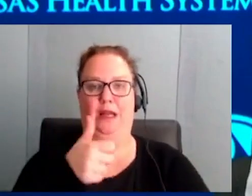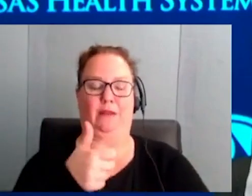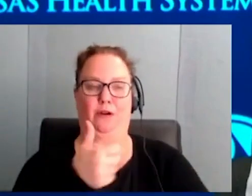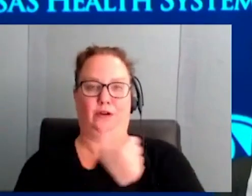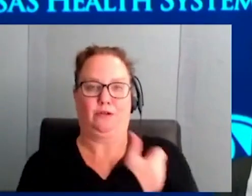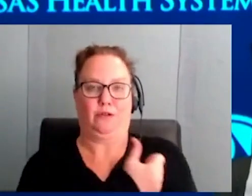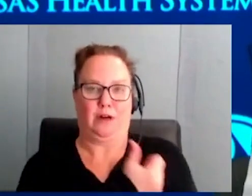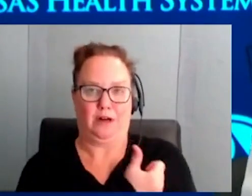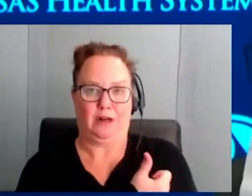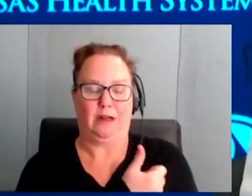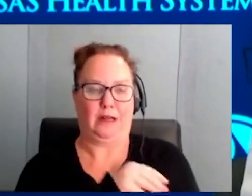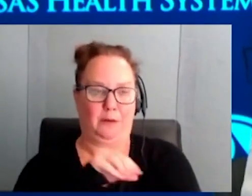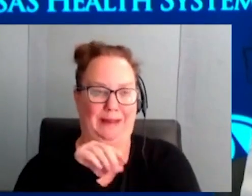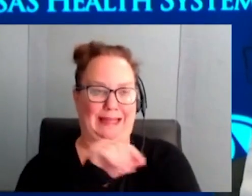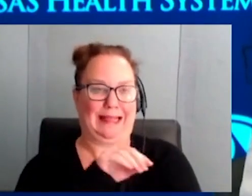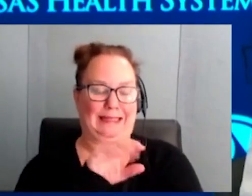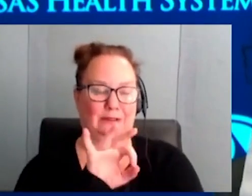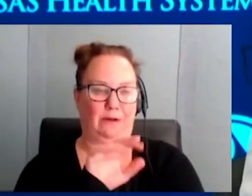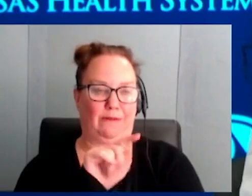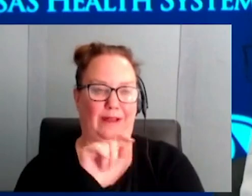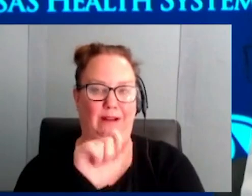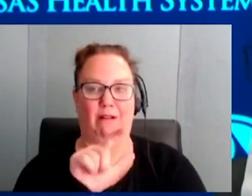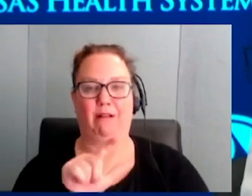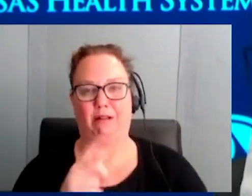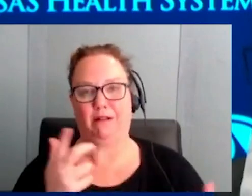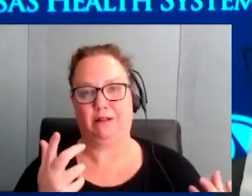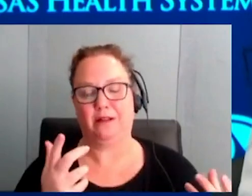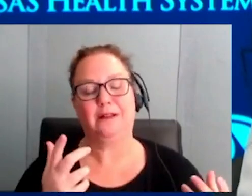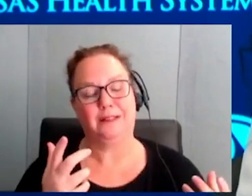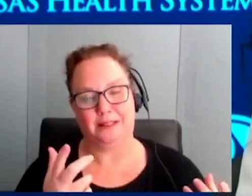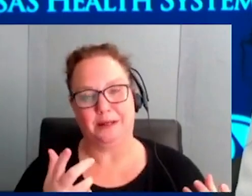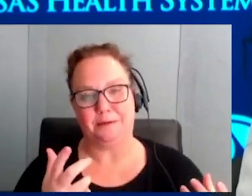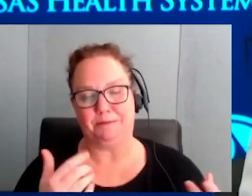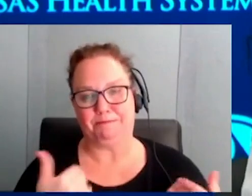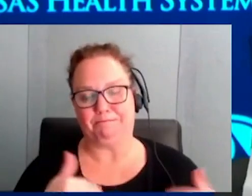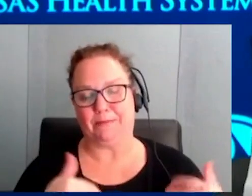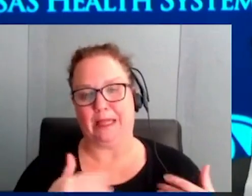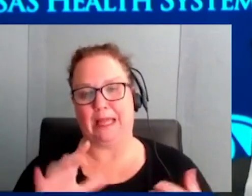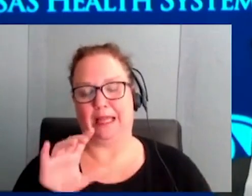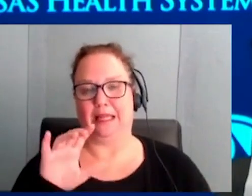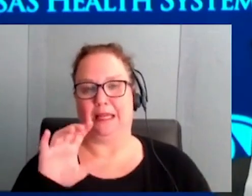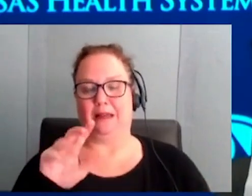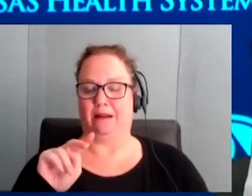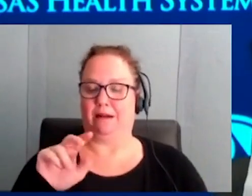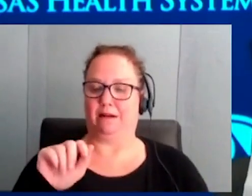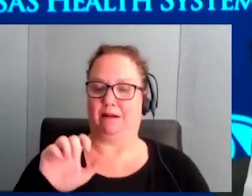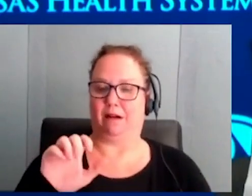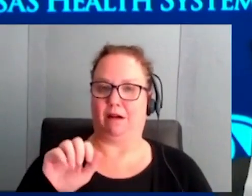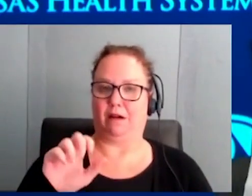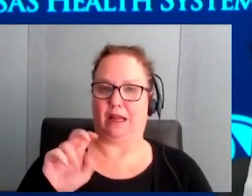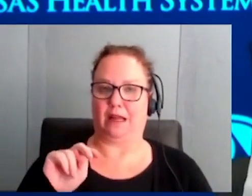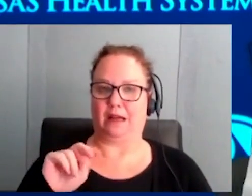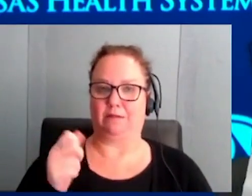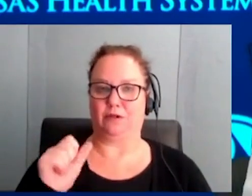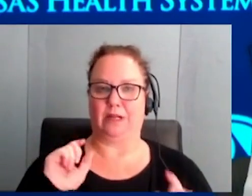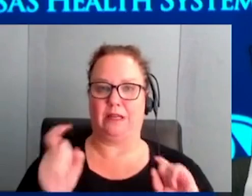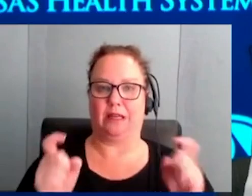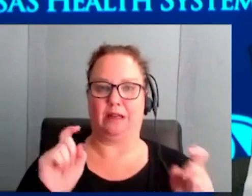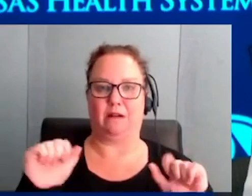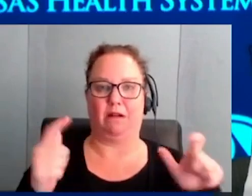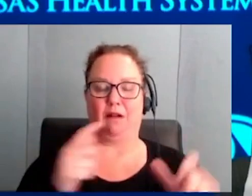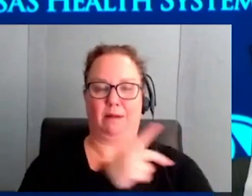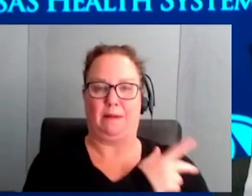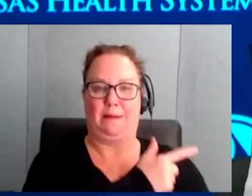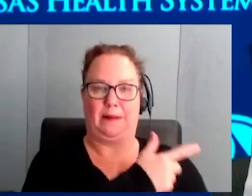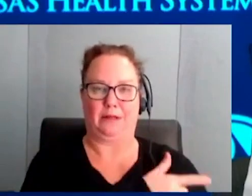that it could be potentially laced with fentanyl. And having Narcan, I am trying to give Narcan to almost all my patients, whether